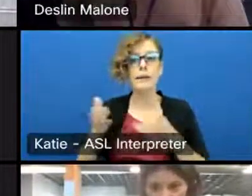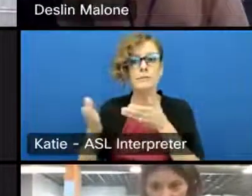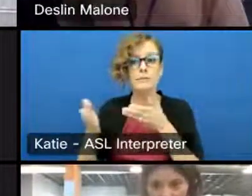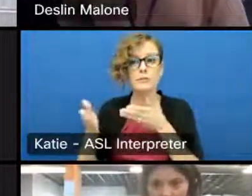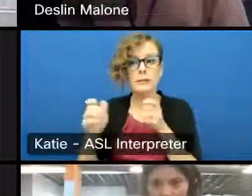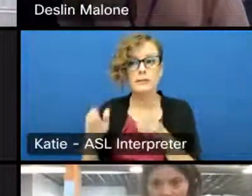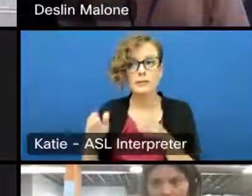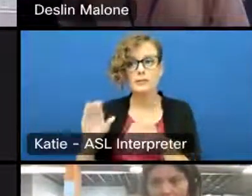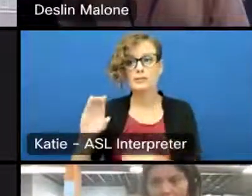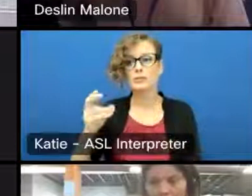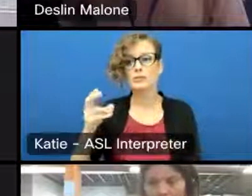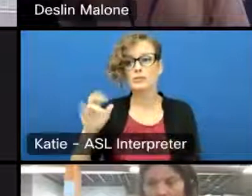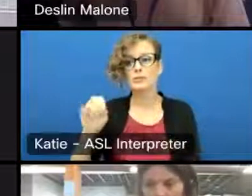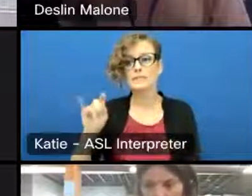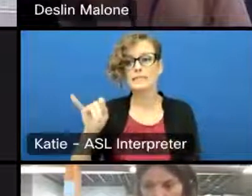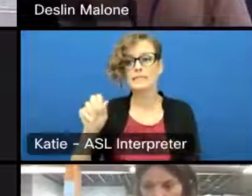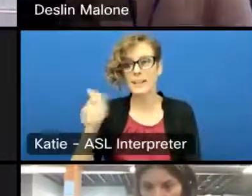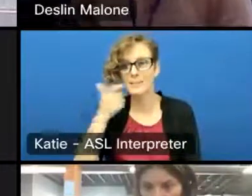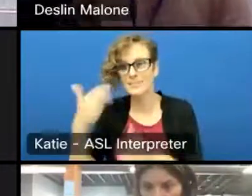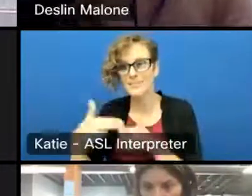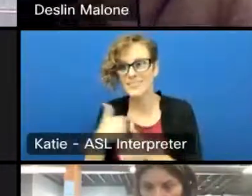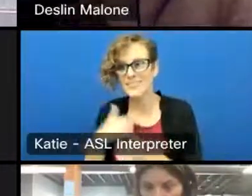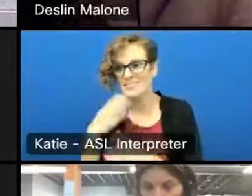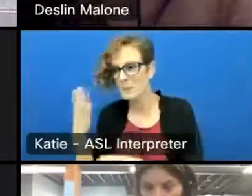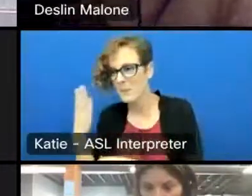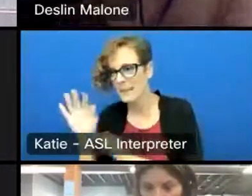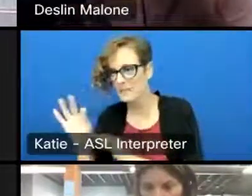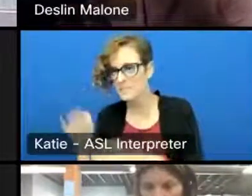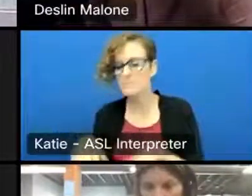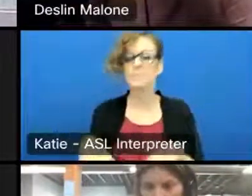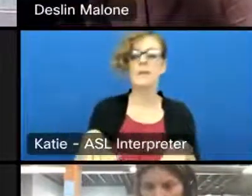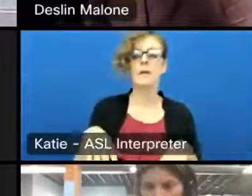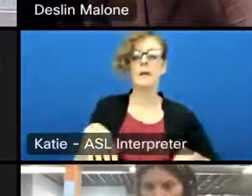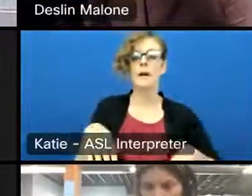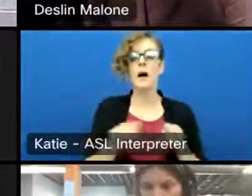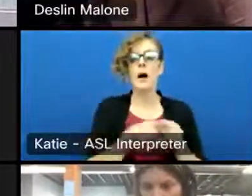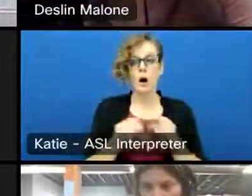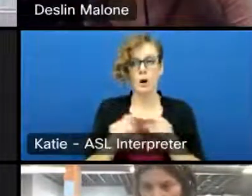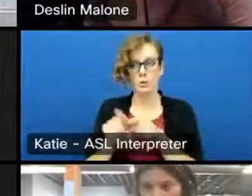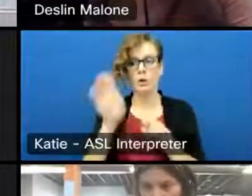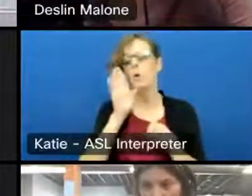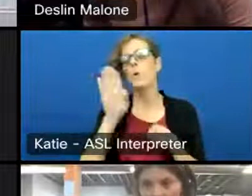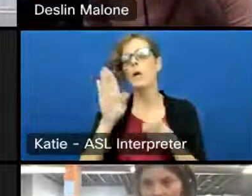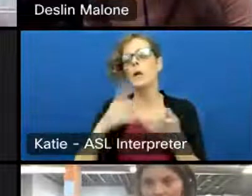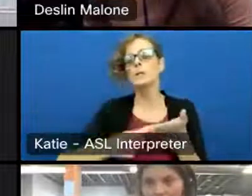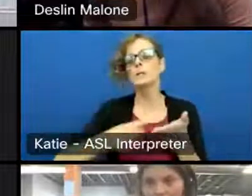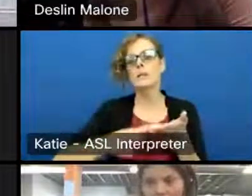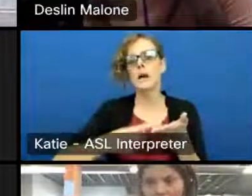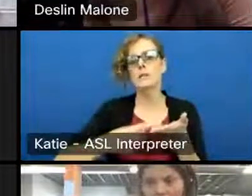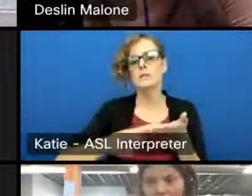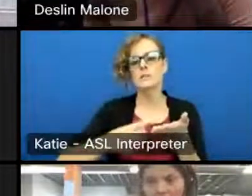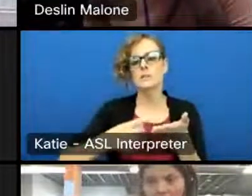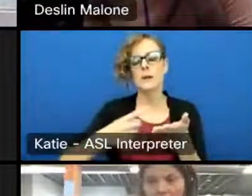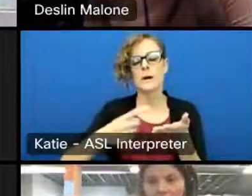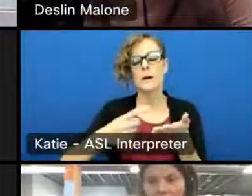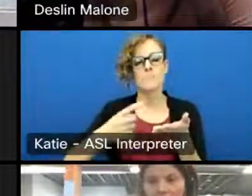for residential as well. Good morning. So we are also going to be discussing again, that